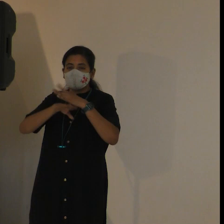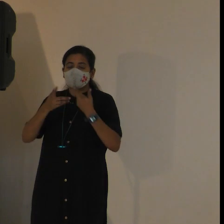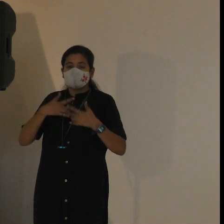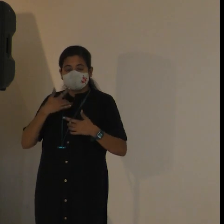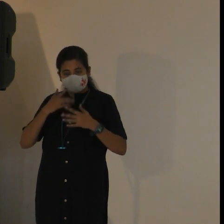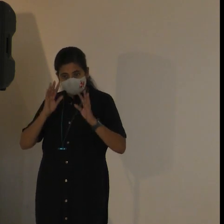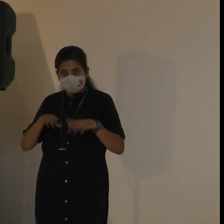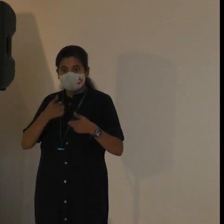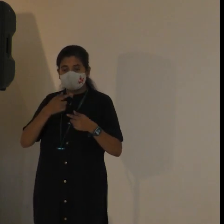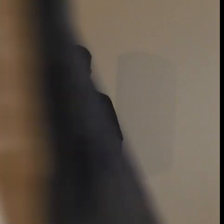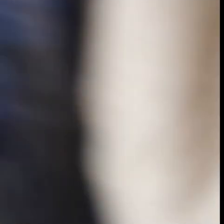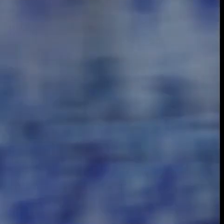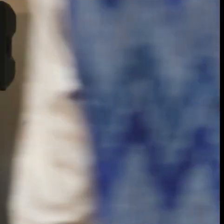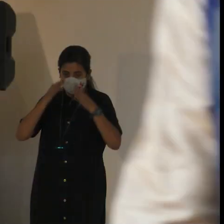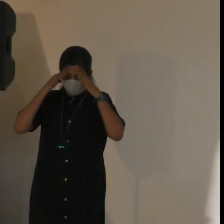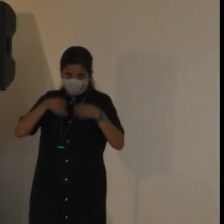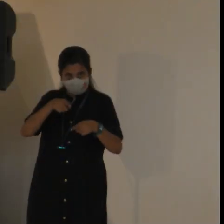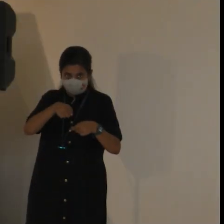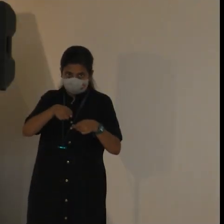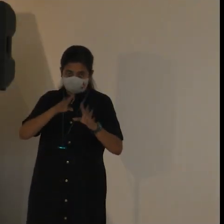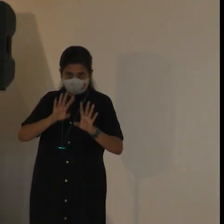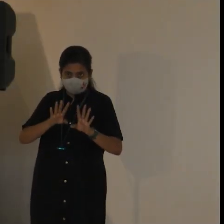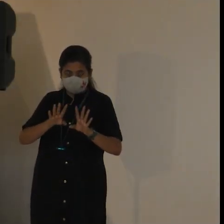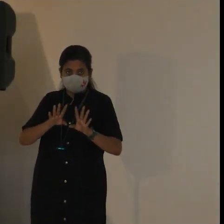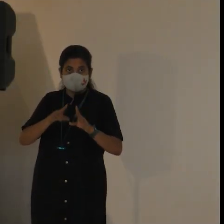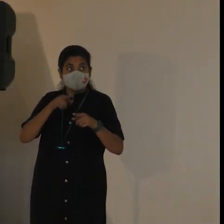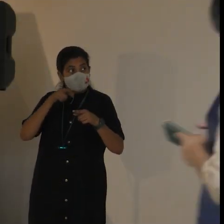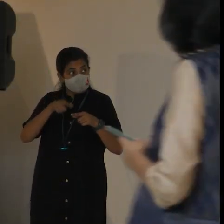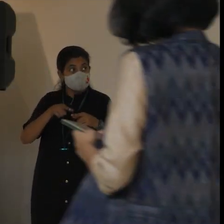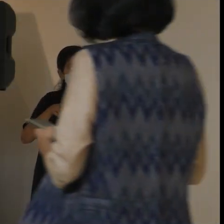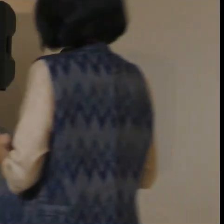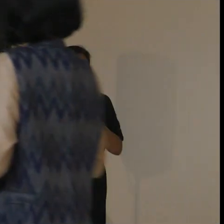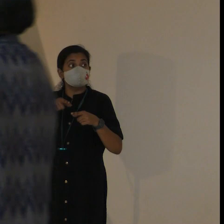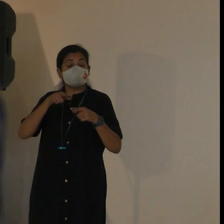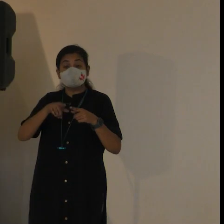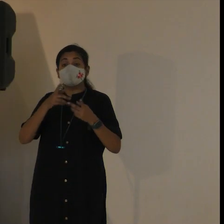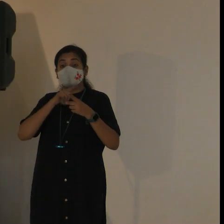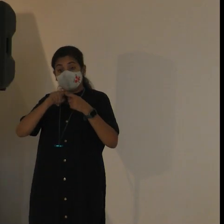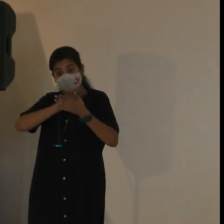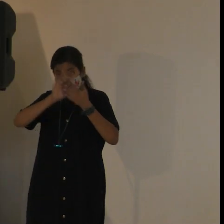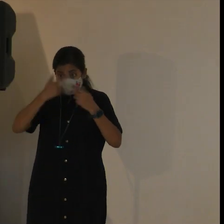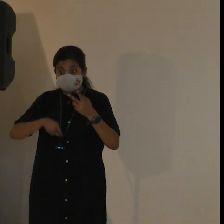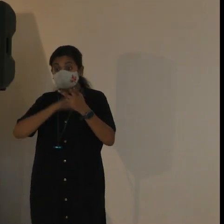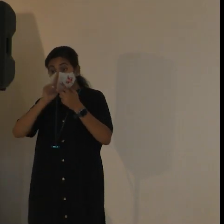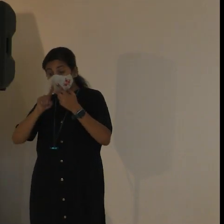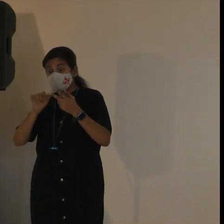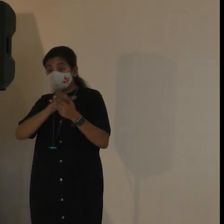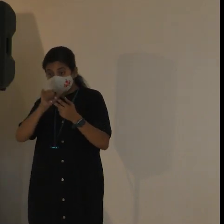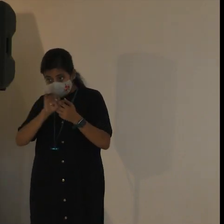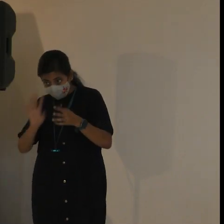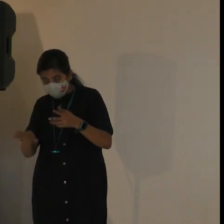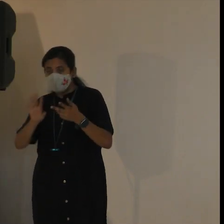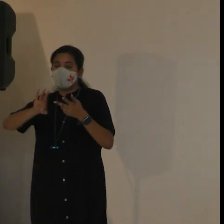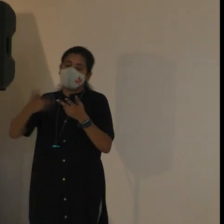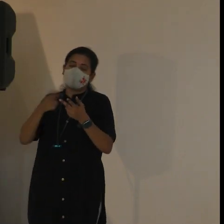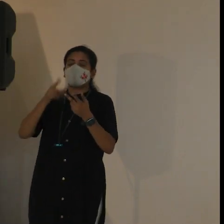realize that we cannot work on one object alone in that particular episode. We have to club it with another object, maybe a similar object, or an object with